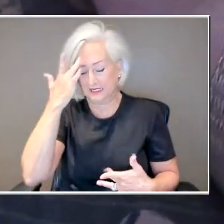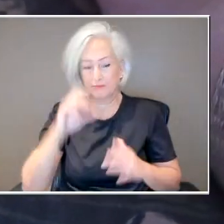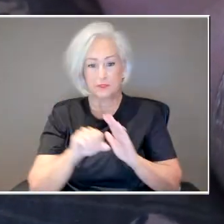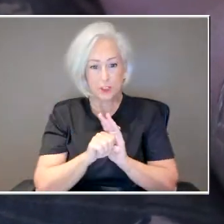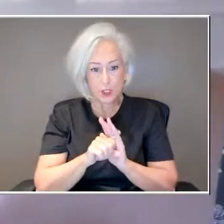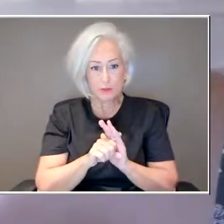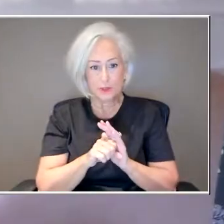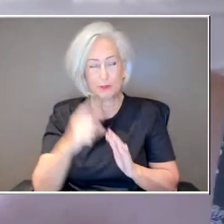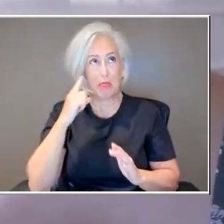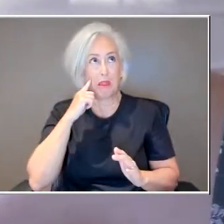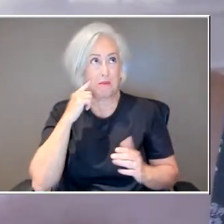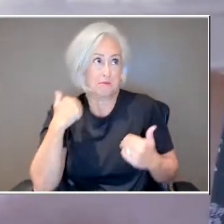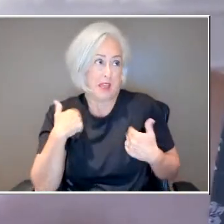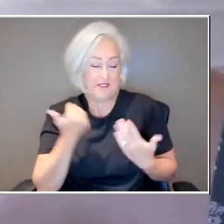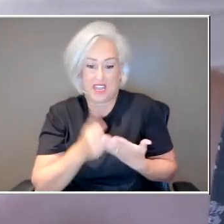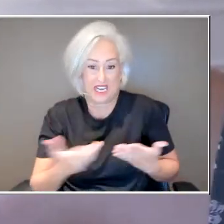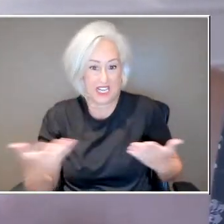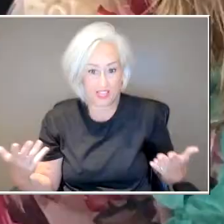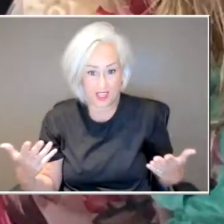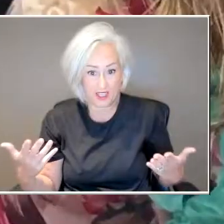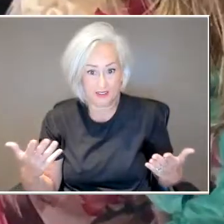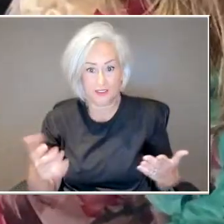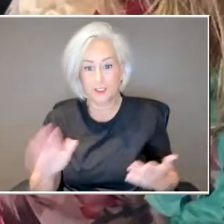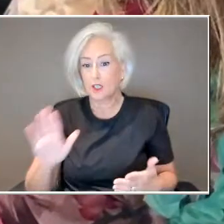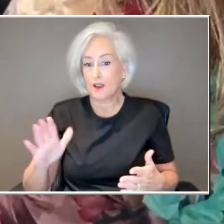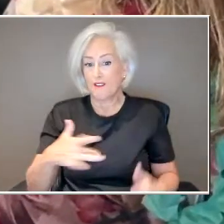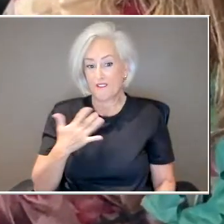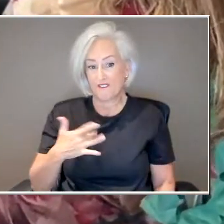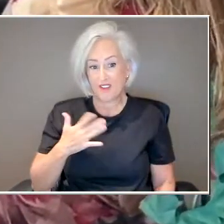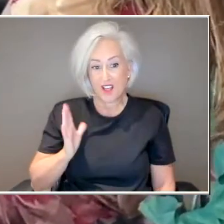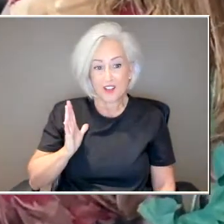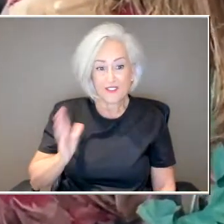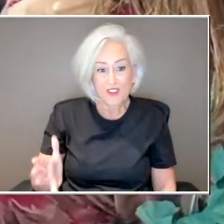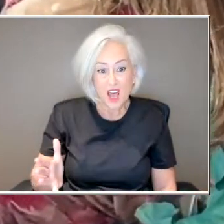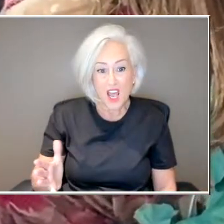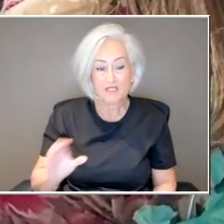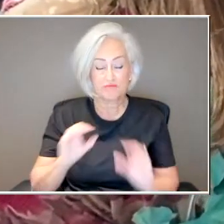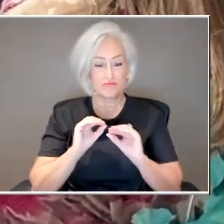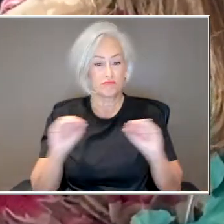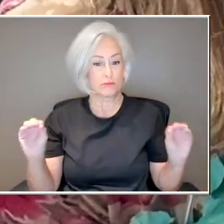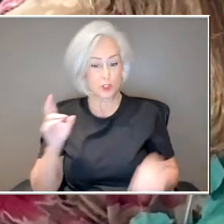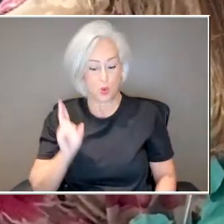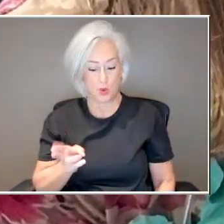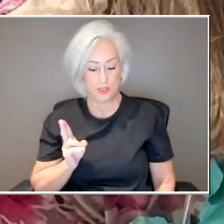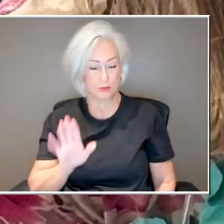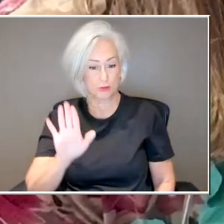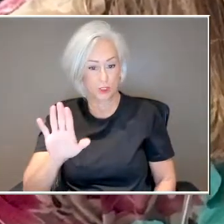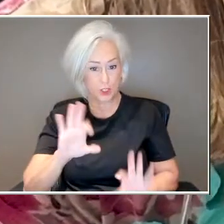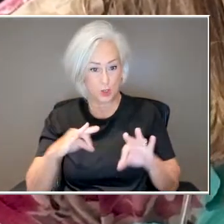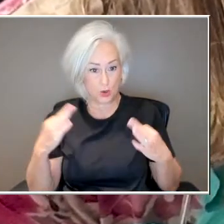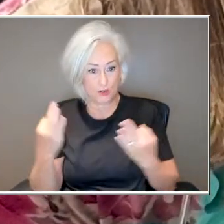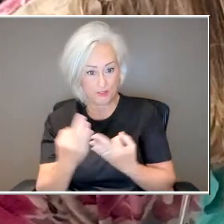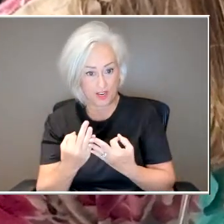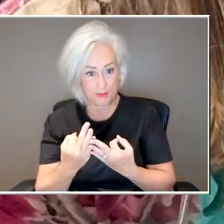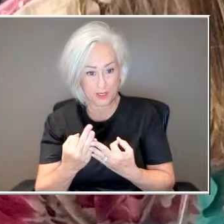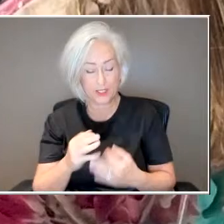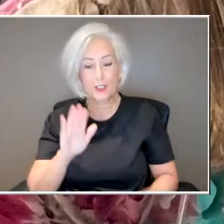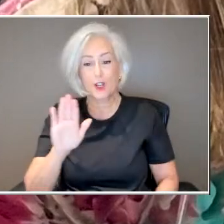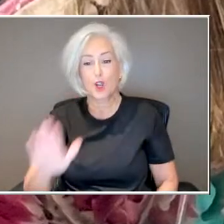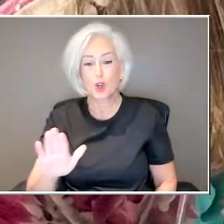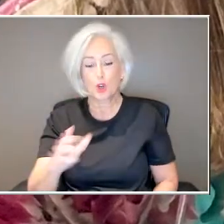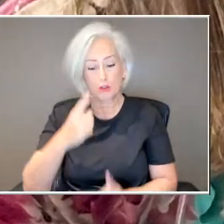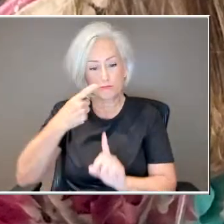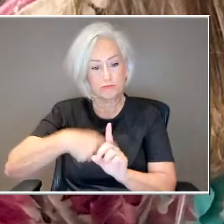anything. Despite physically feeling fine, no history of breast cancer in her family, and her self-exams all appearing to be